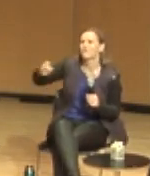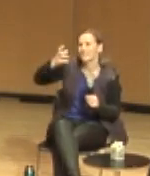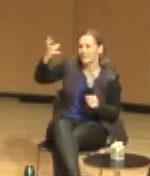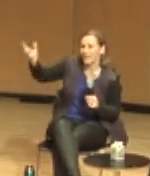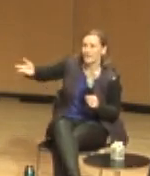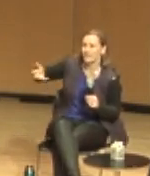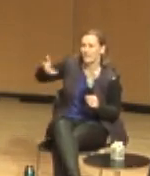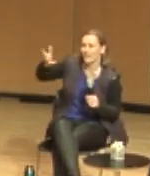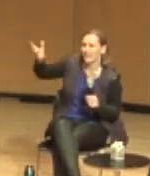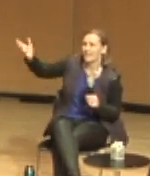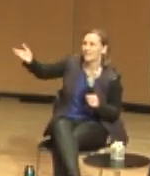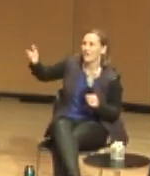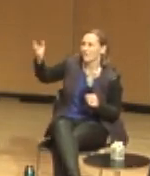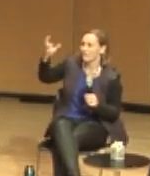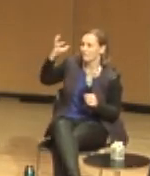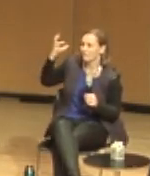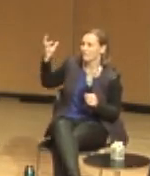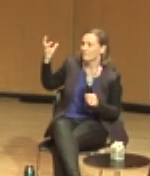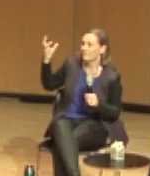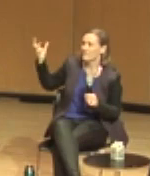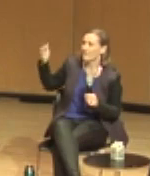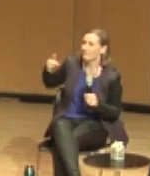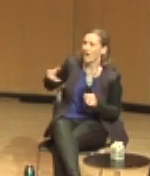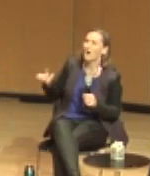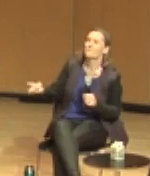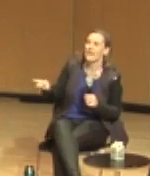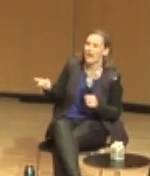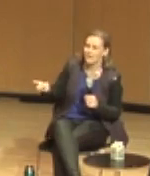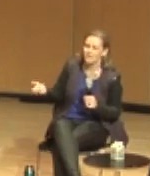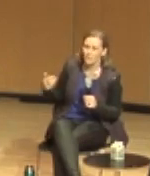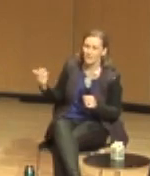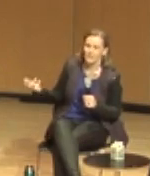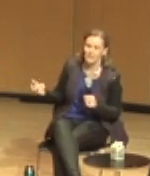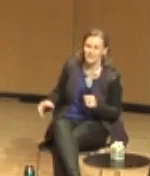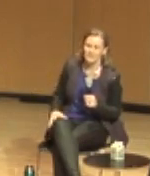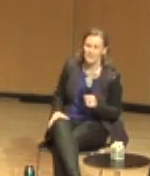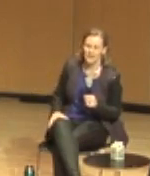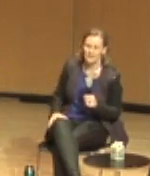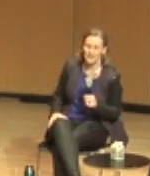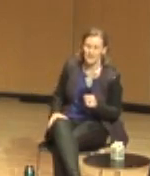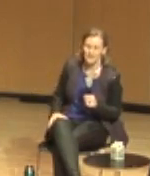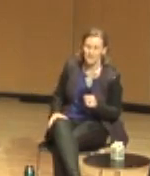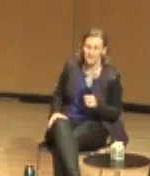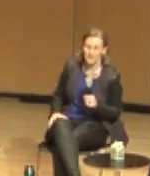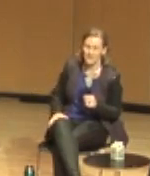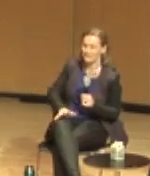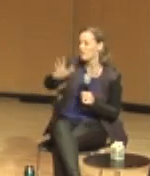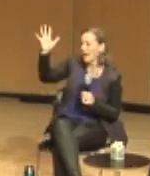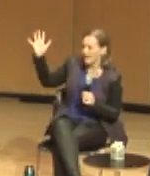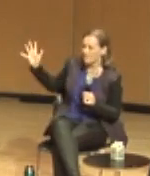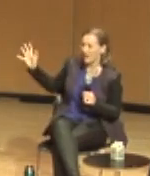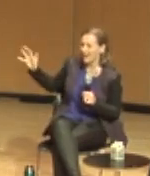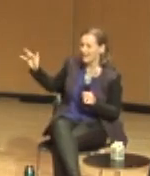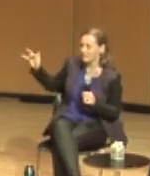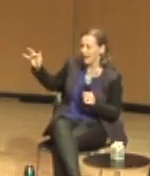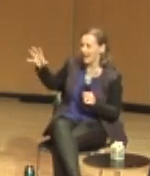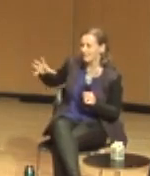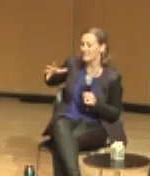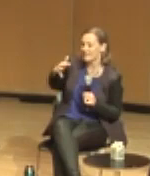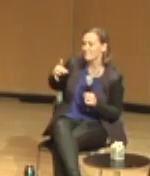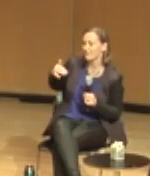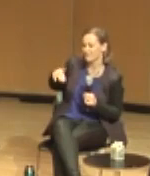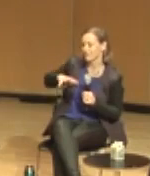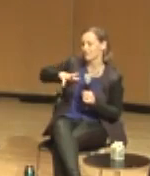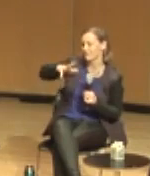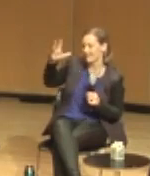don't know I feel like I a lot of stuff comes out of working with these texts and um and so I I I